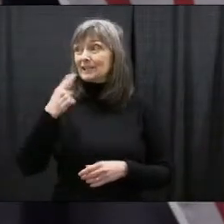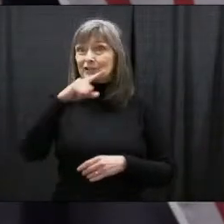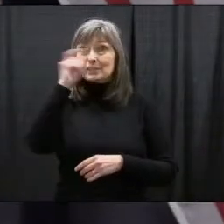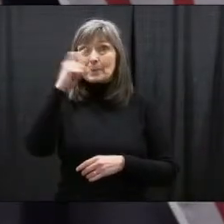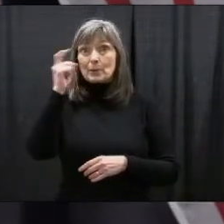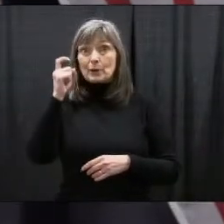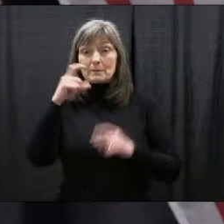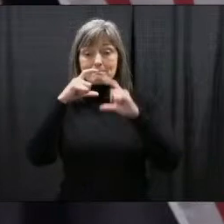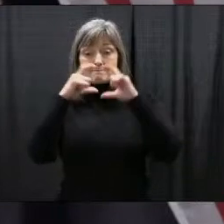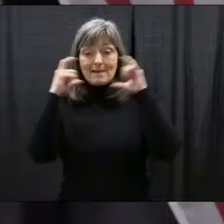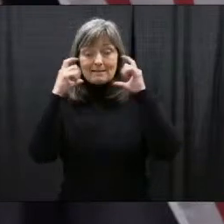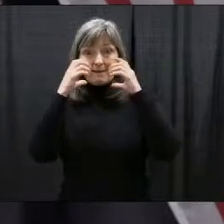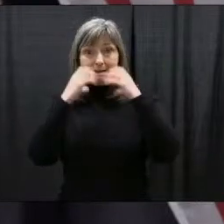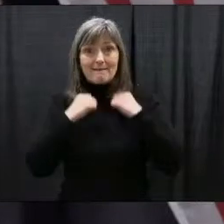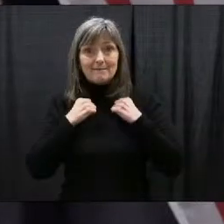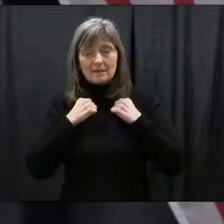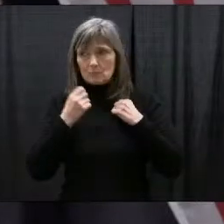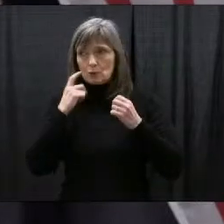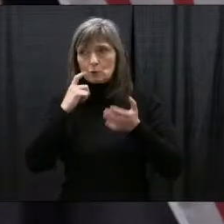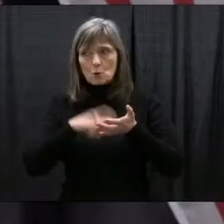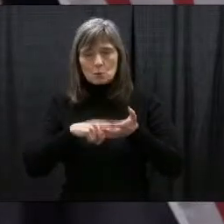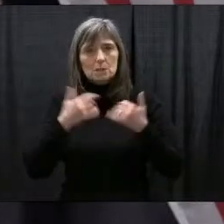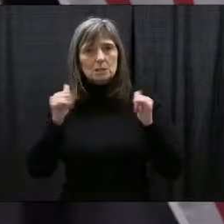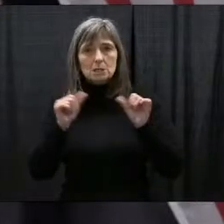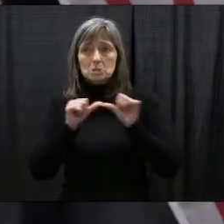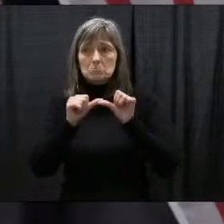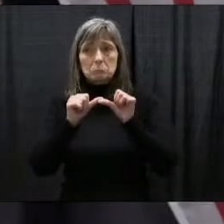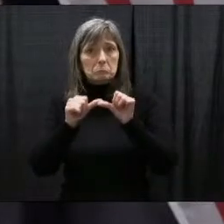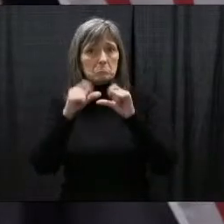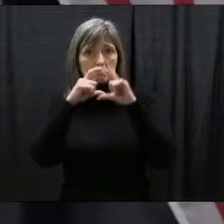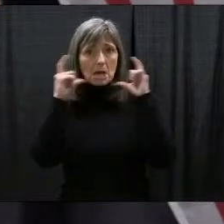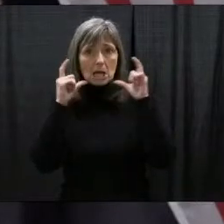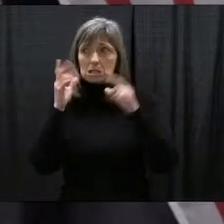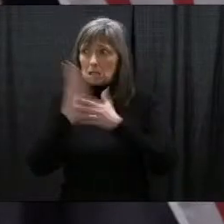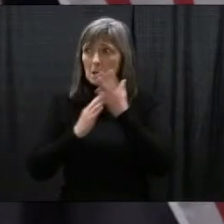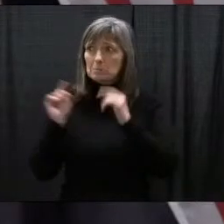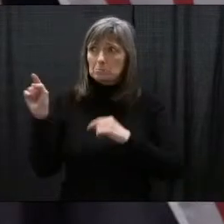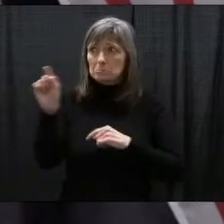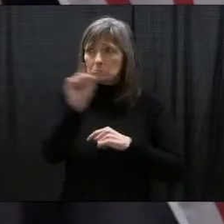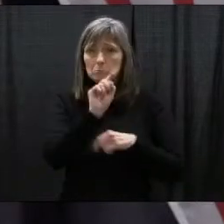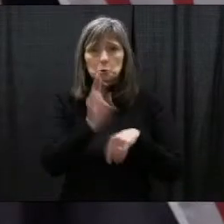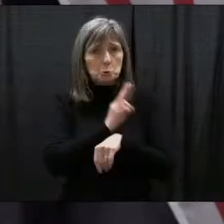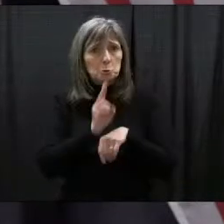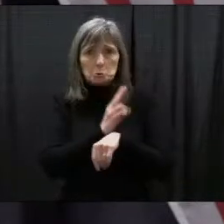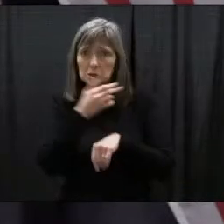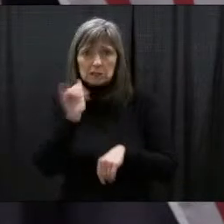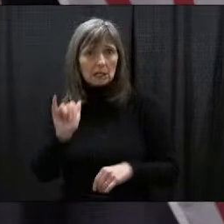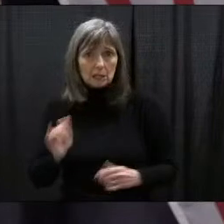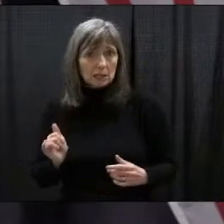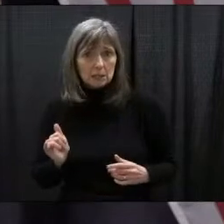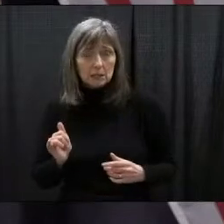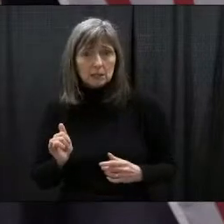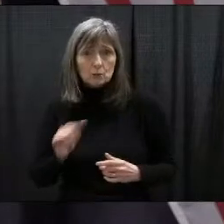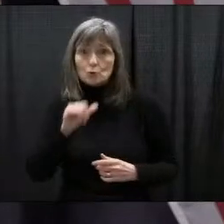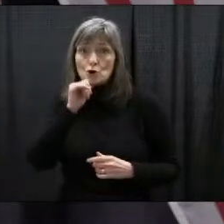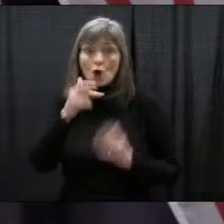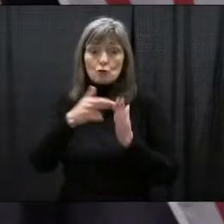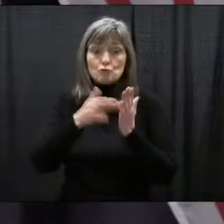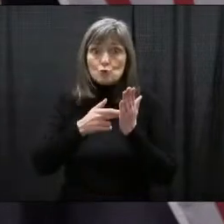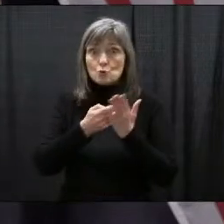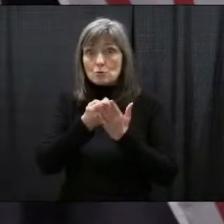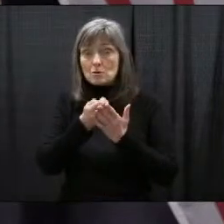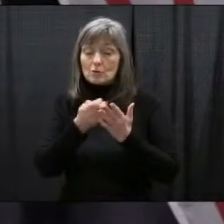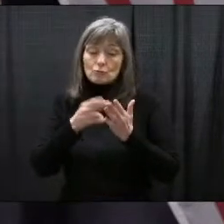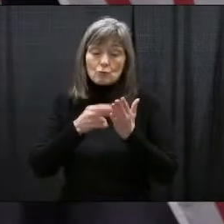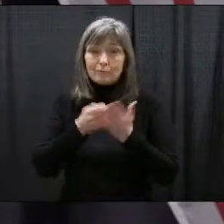summer, people continued to wear masks for quite some time afterwards. And, there was still really